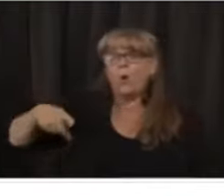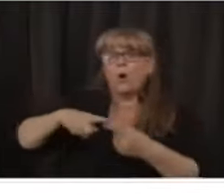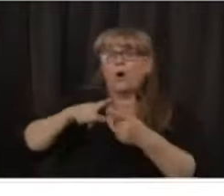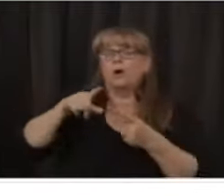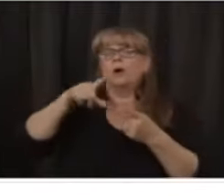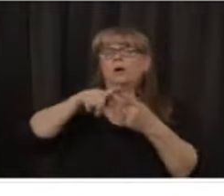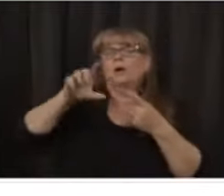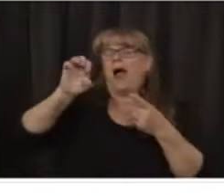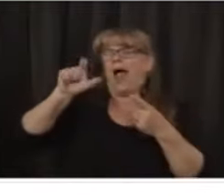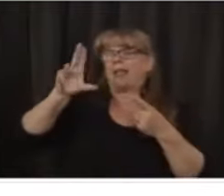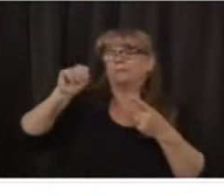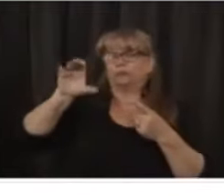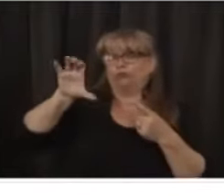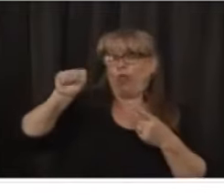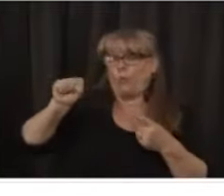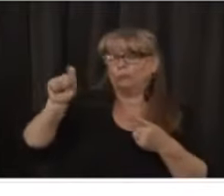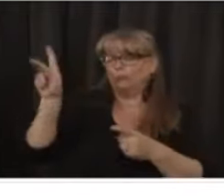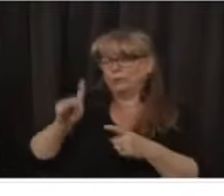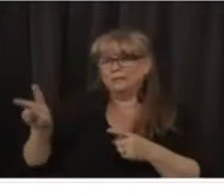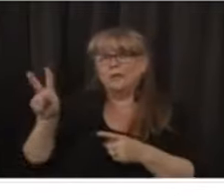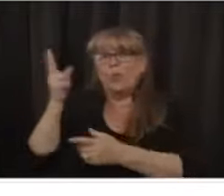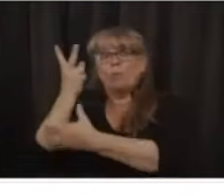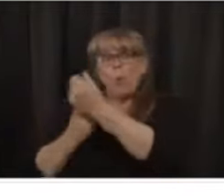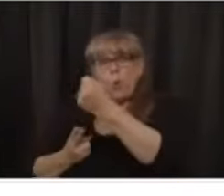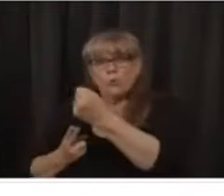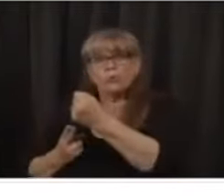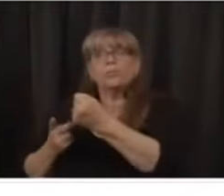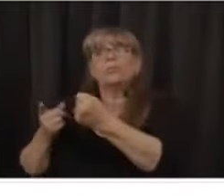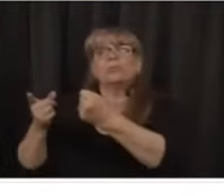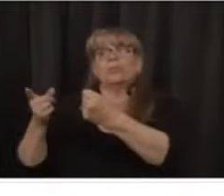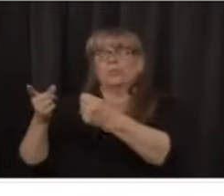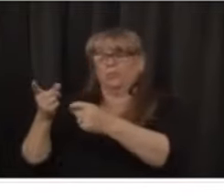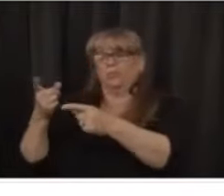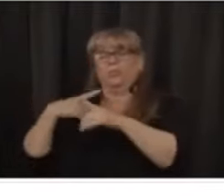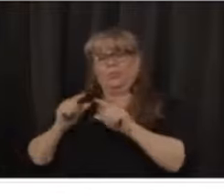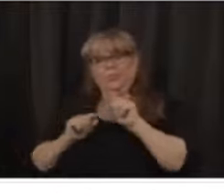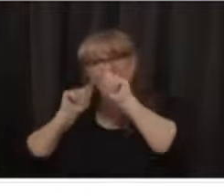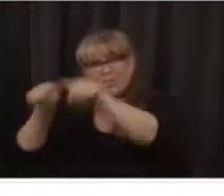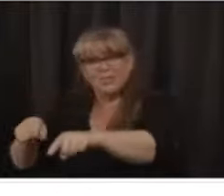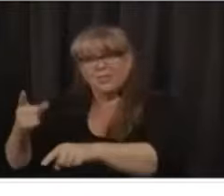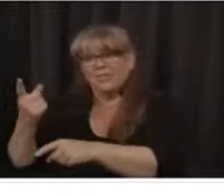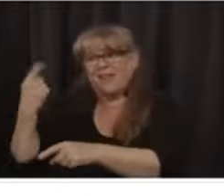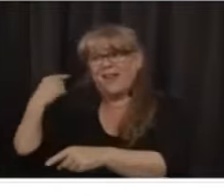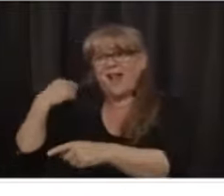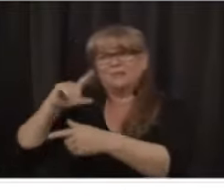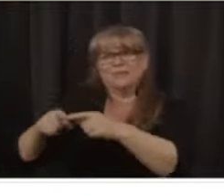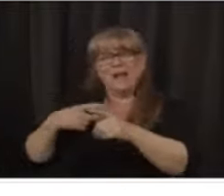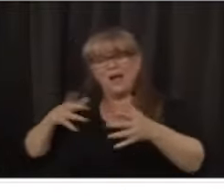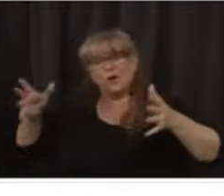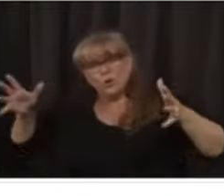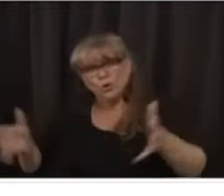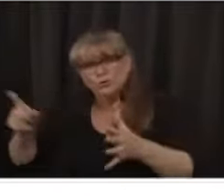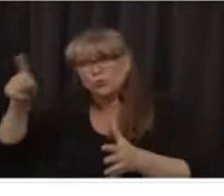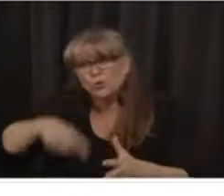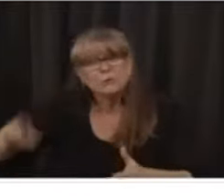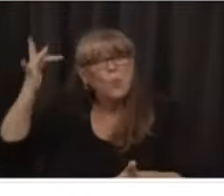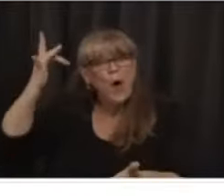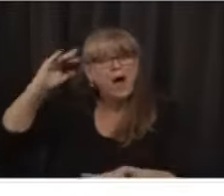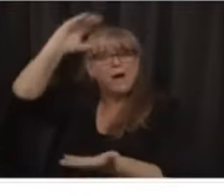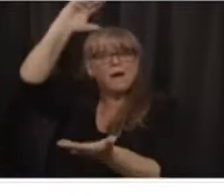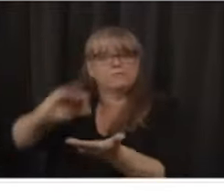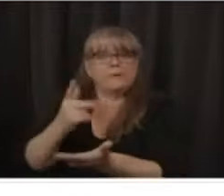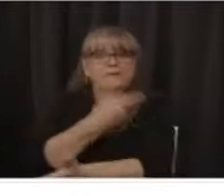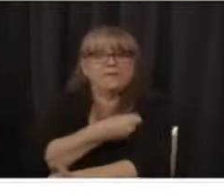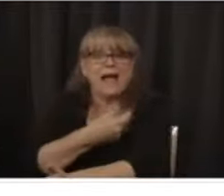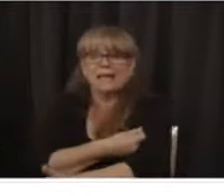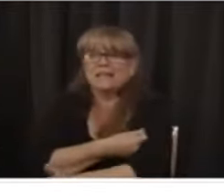in El Paso and Pueblo last week trying to drum up interest in getting vaccinated. There's no place in the state that it's